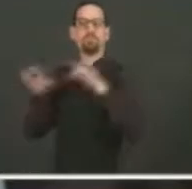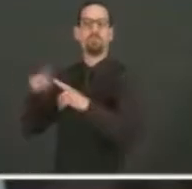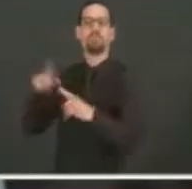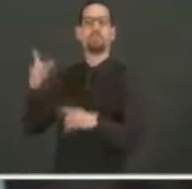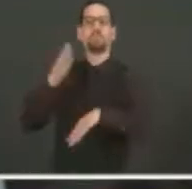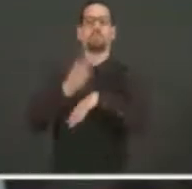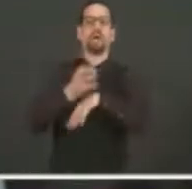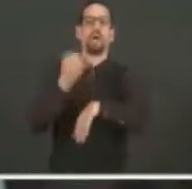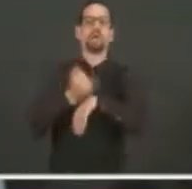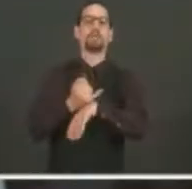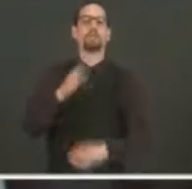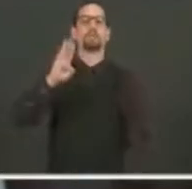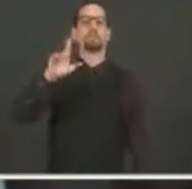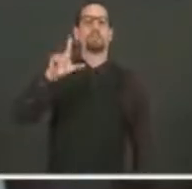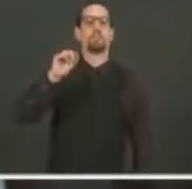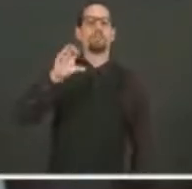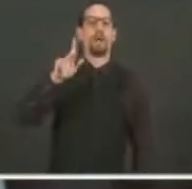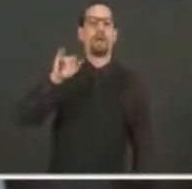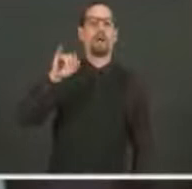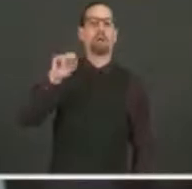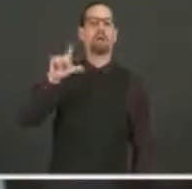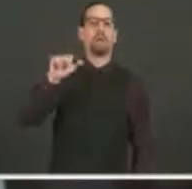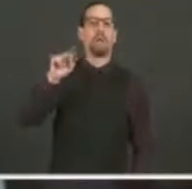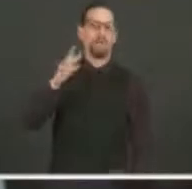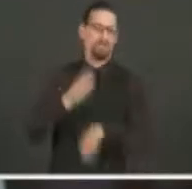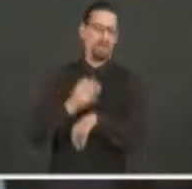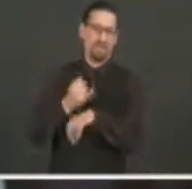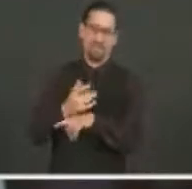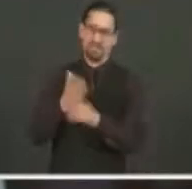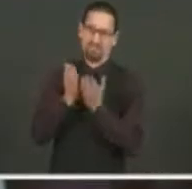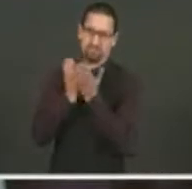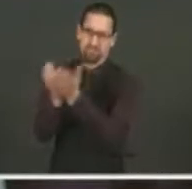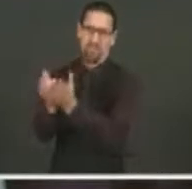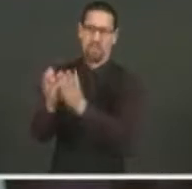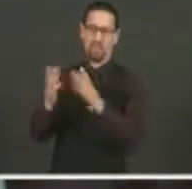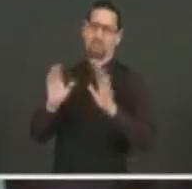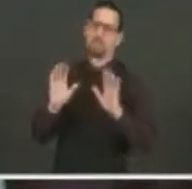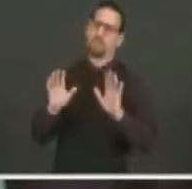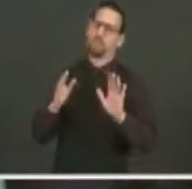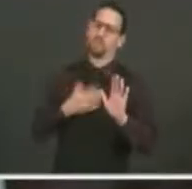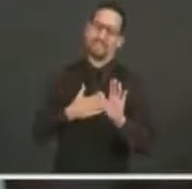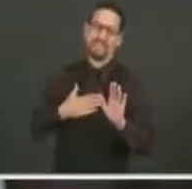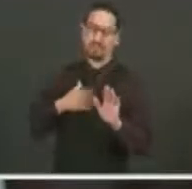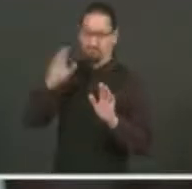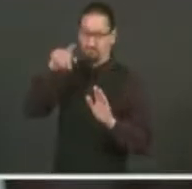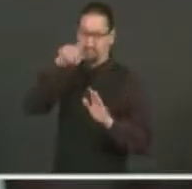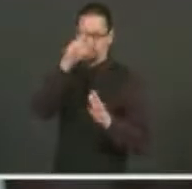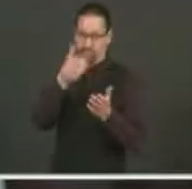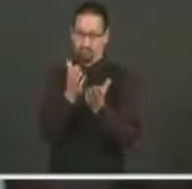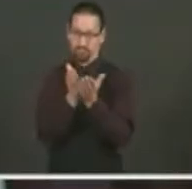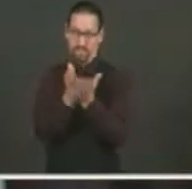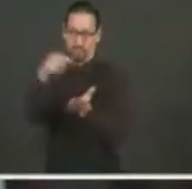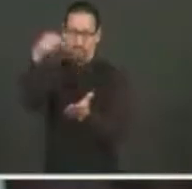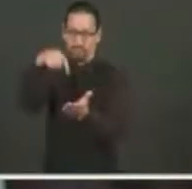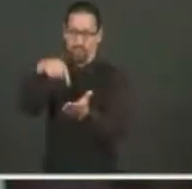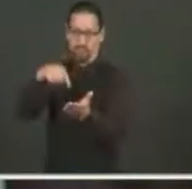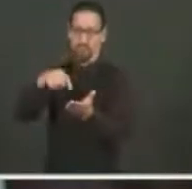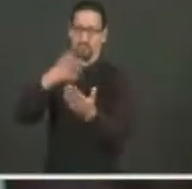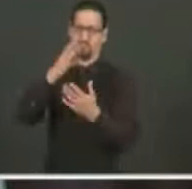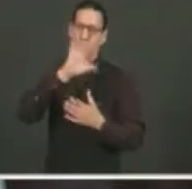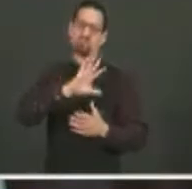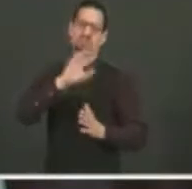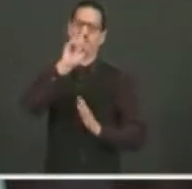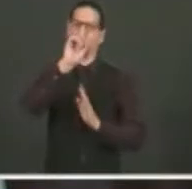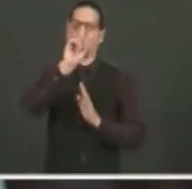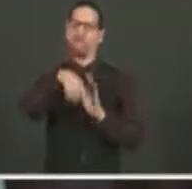ferry. Please, you got to be on the ferry for an hour. If you're sitting right next to the same person for an hour, please